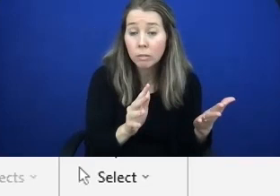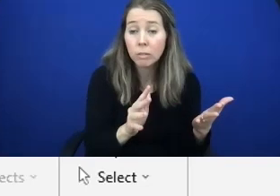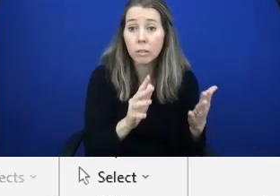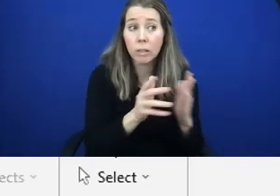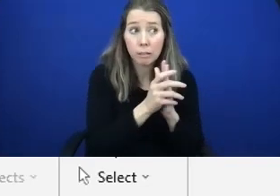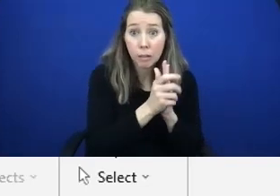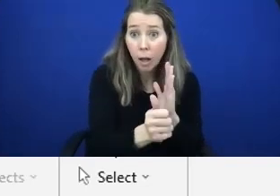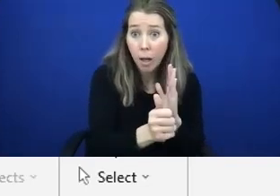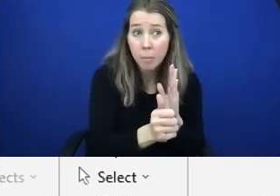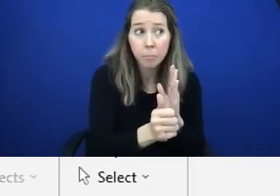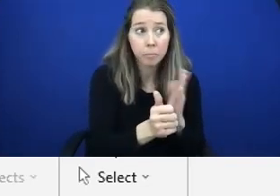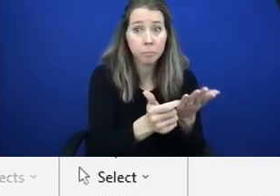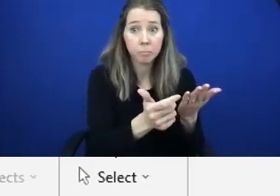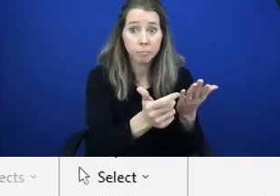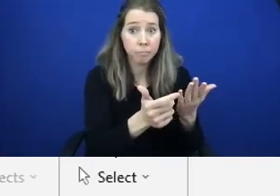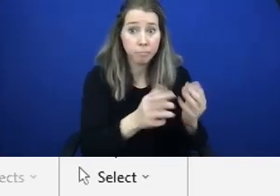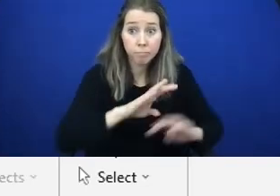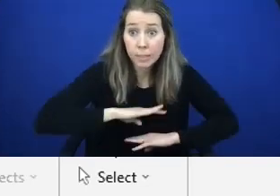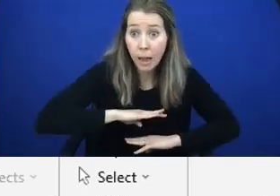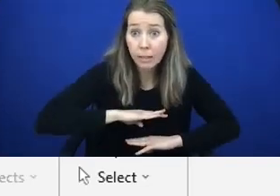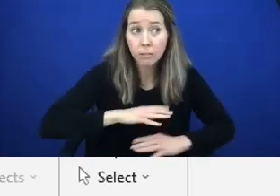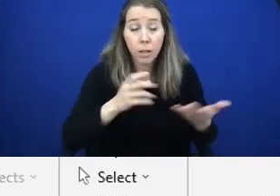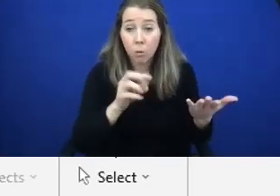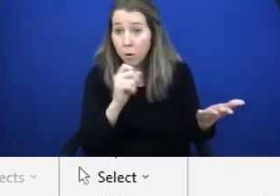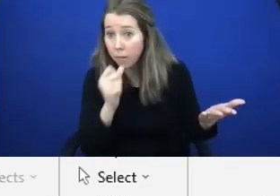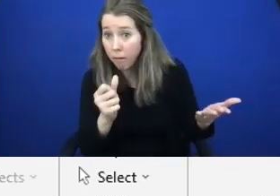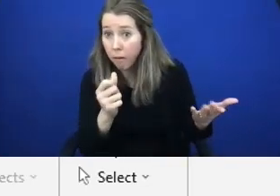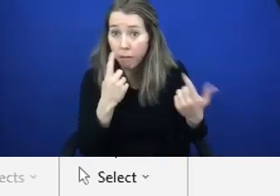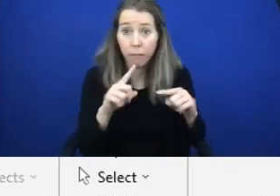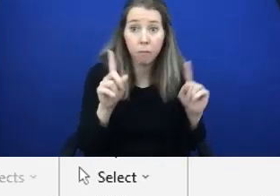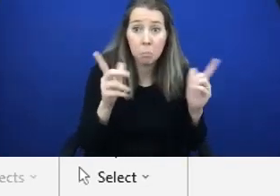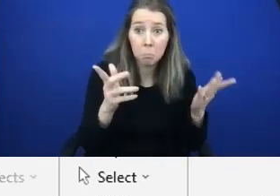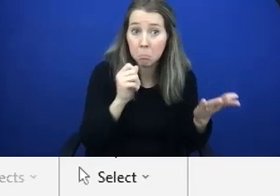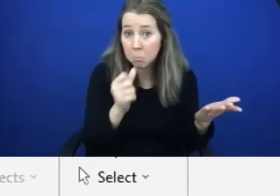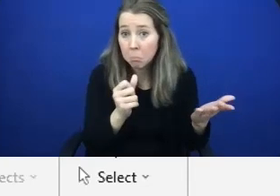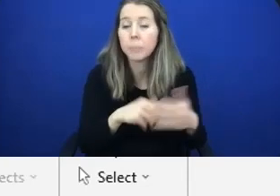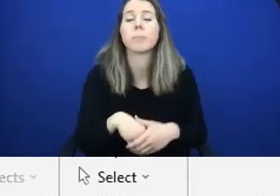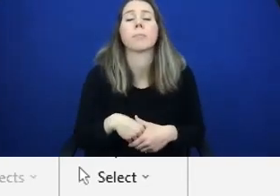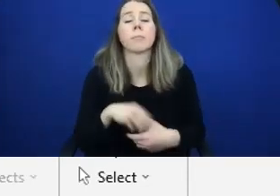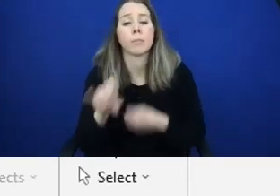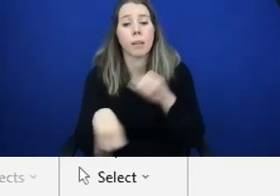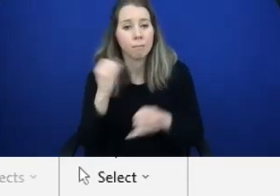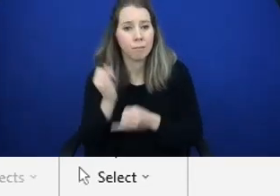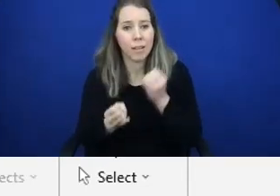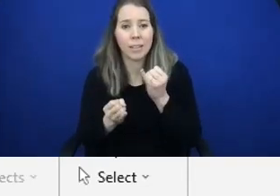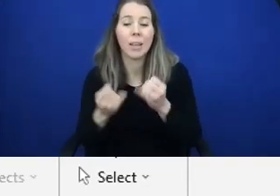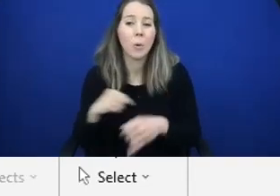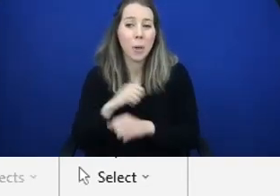competencies that are stated in their courses to be achieved. And then finally, the one we all know and